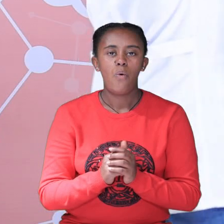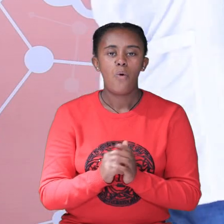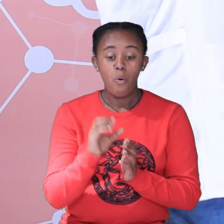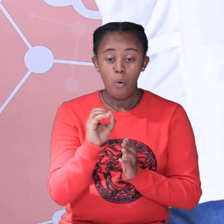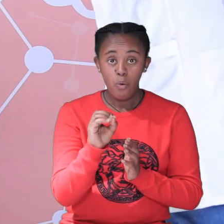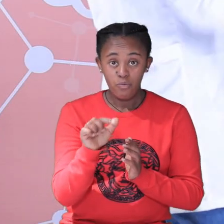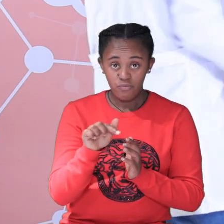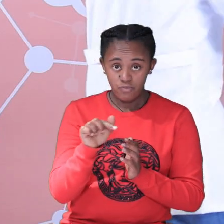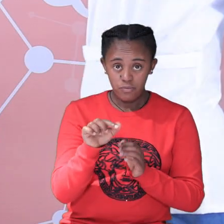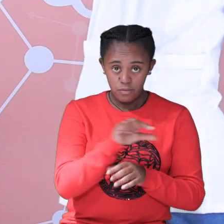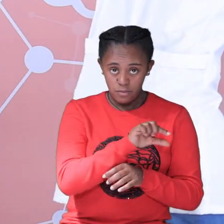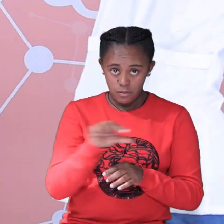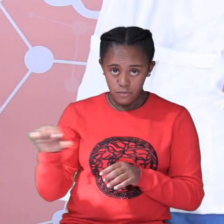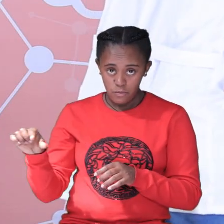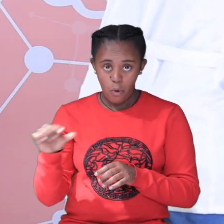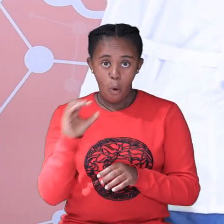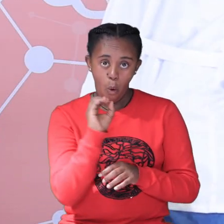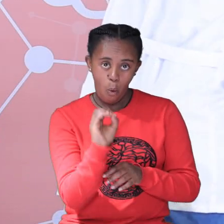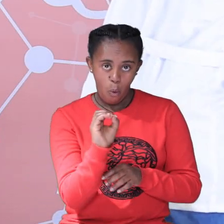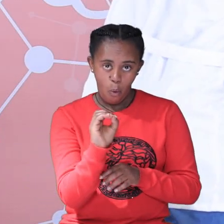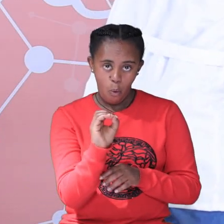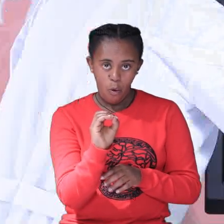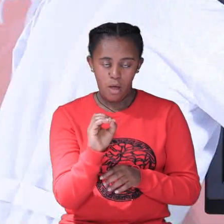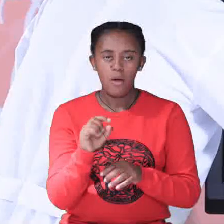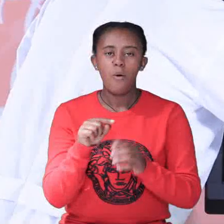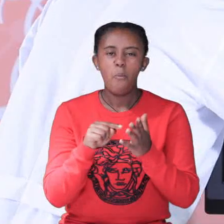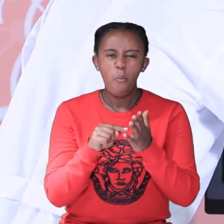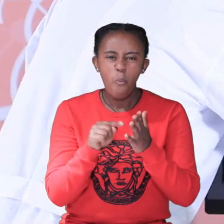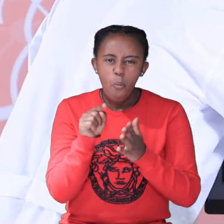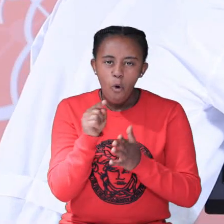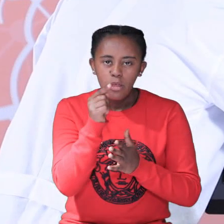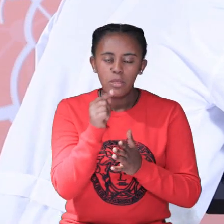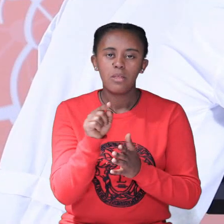This is a normal imaginary line.